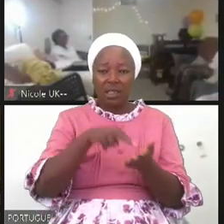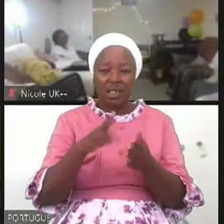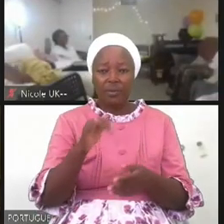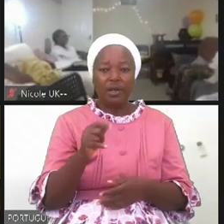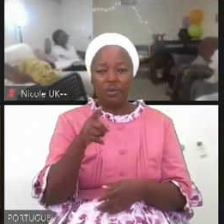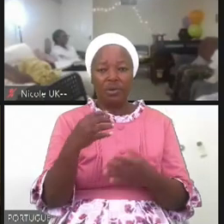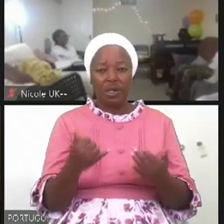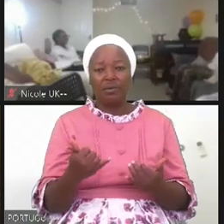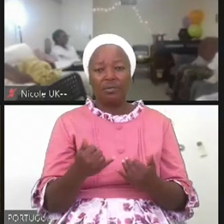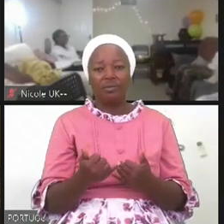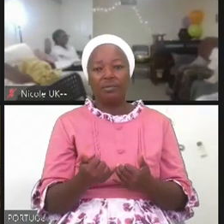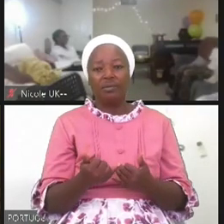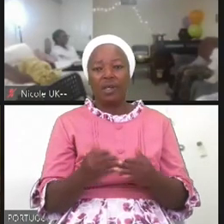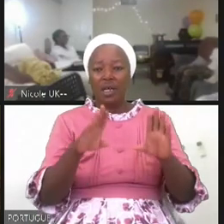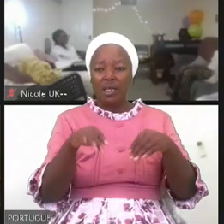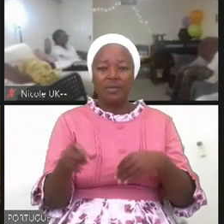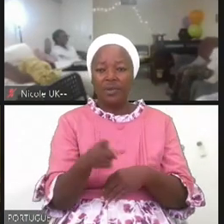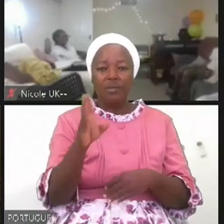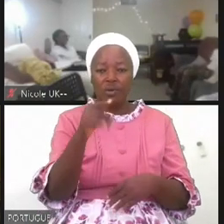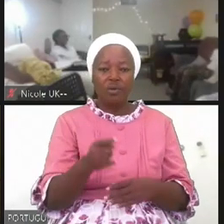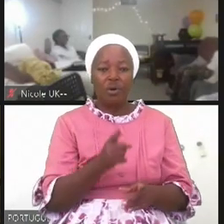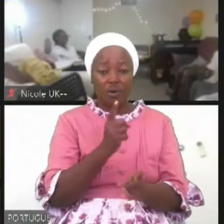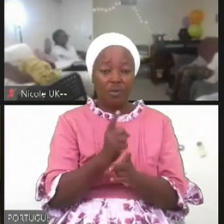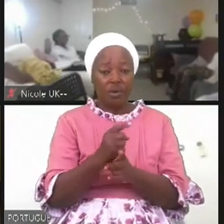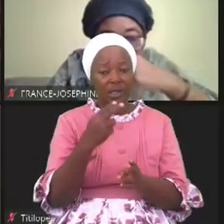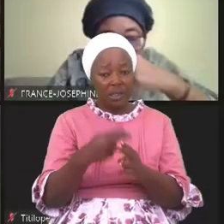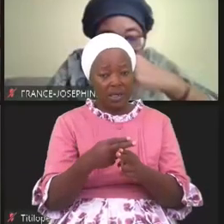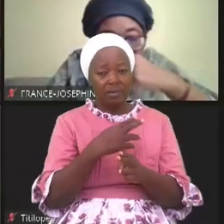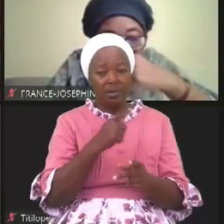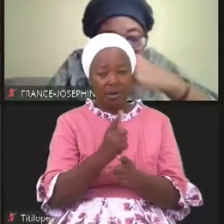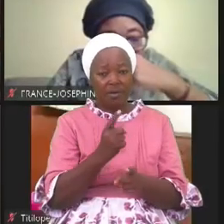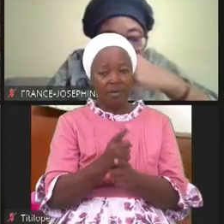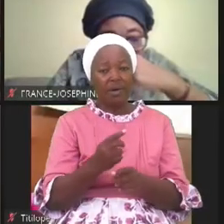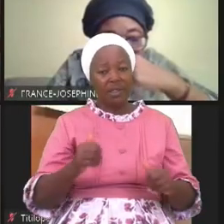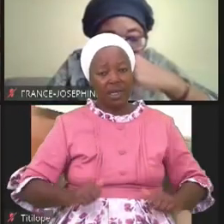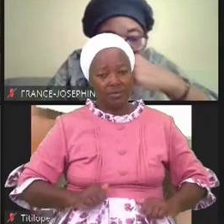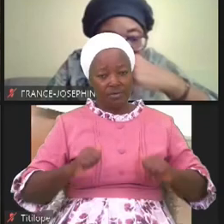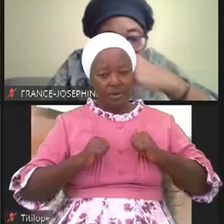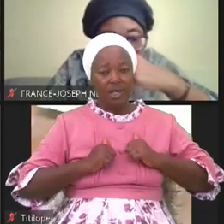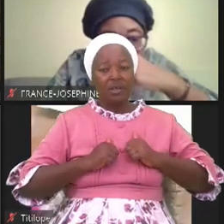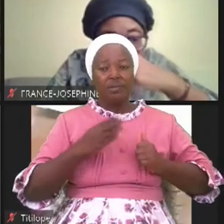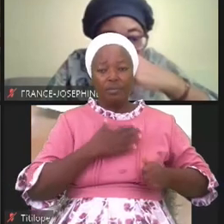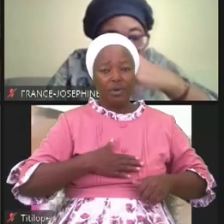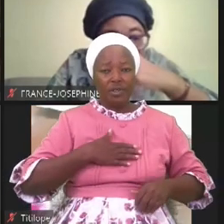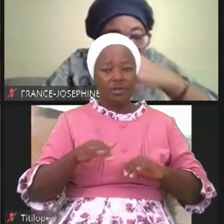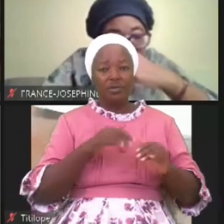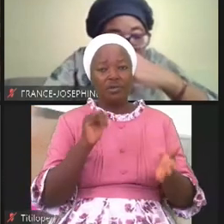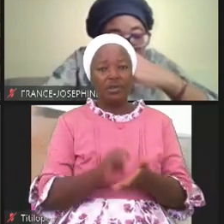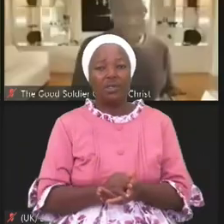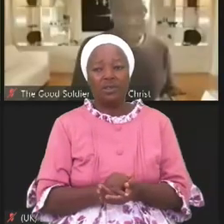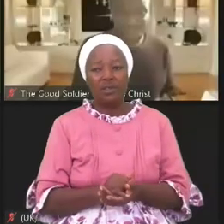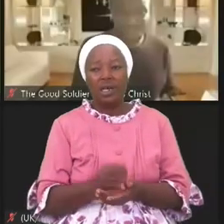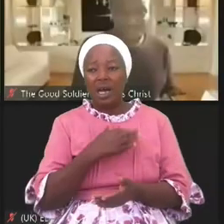name and your correct address. Please do so. And your correct telephone number.